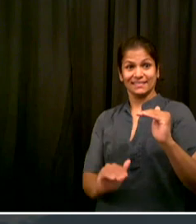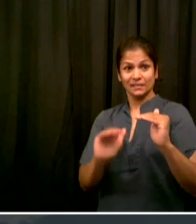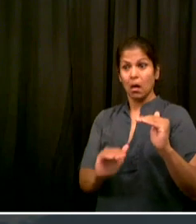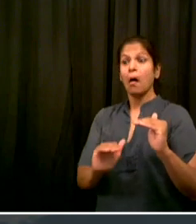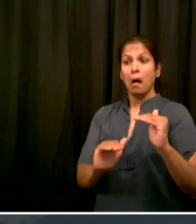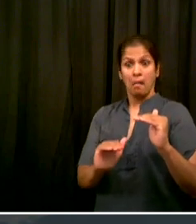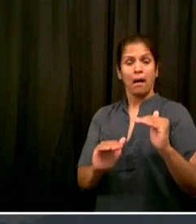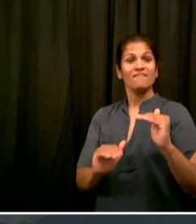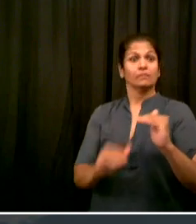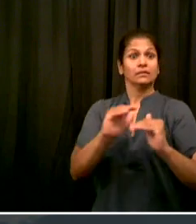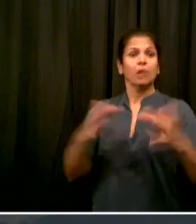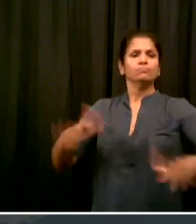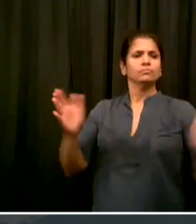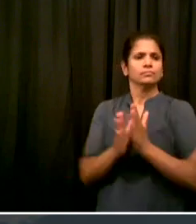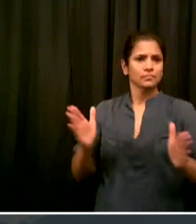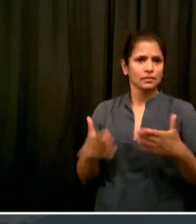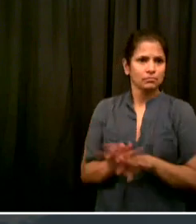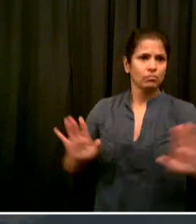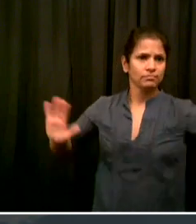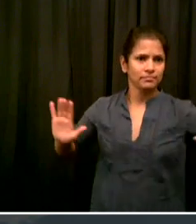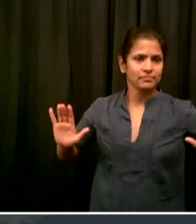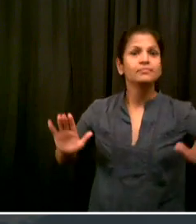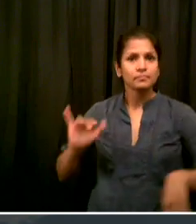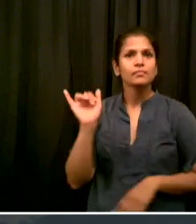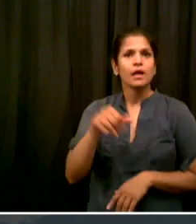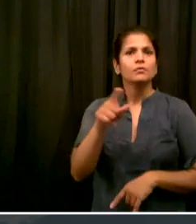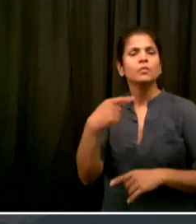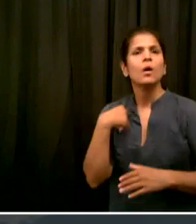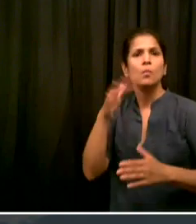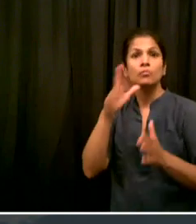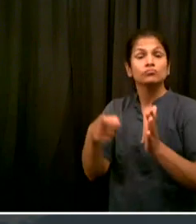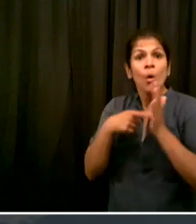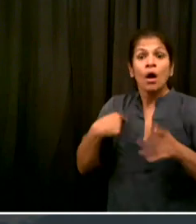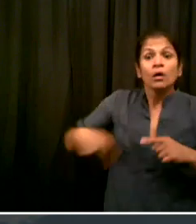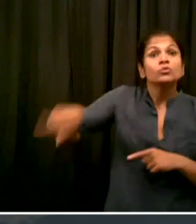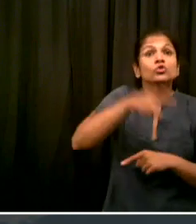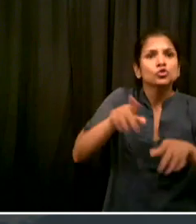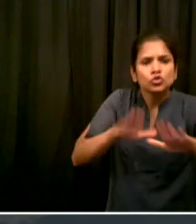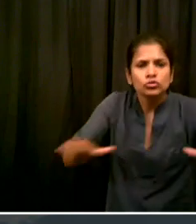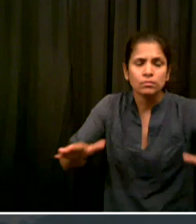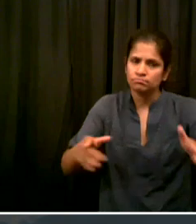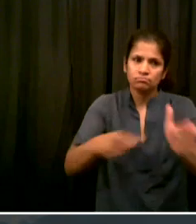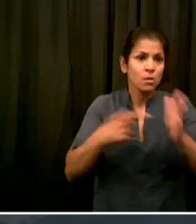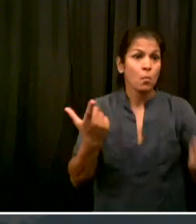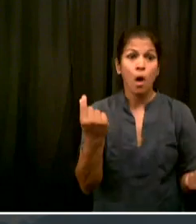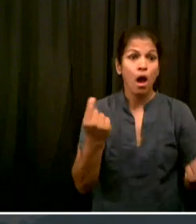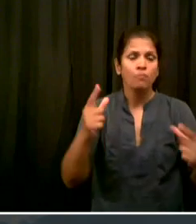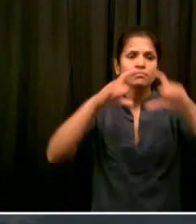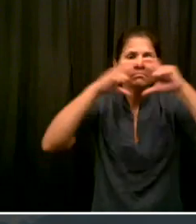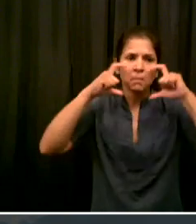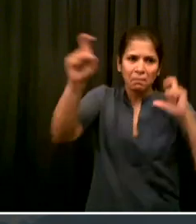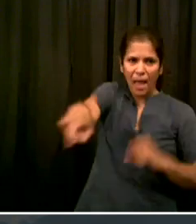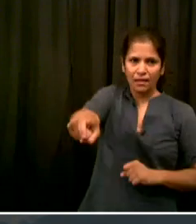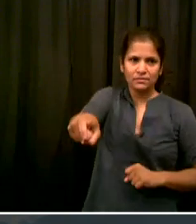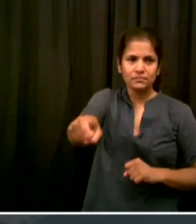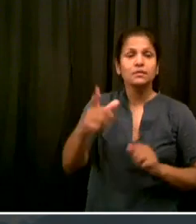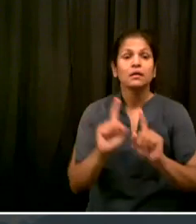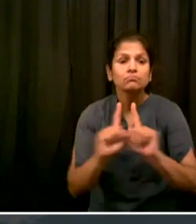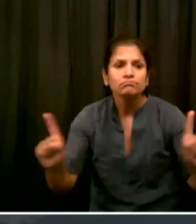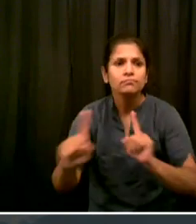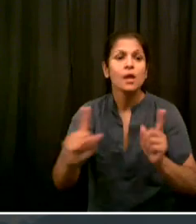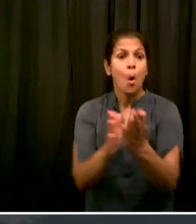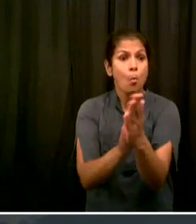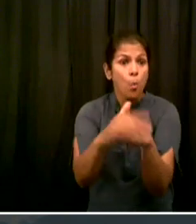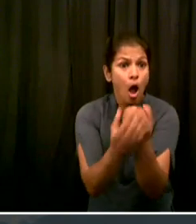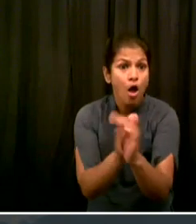same standard held in Japan and South Korea. With testing, we've made it available for free for all New